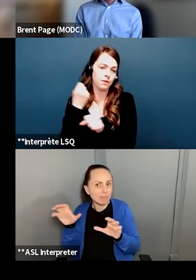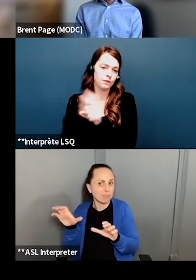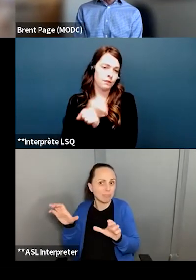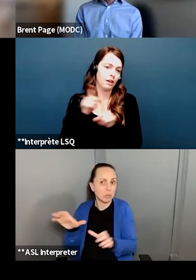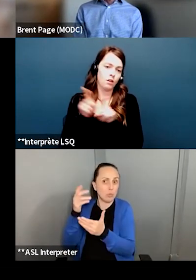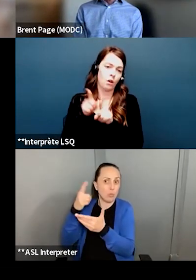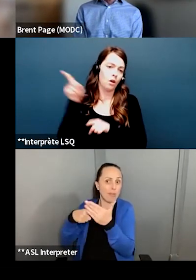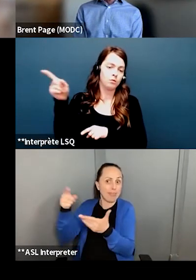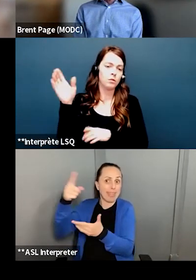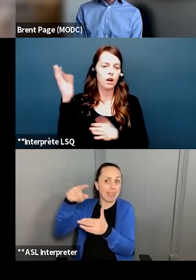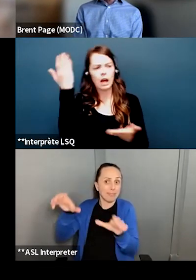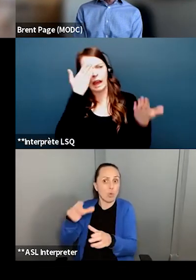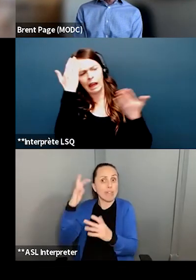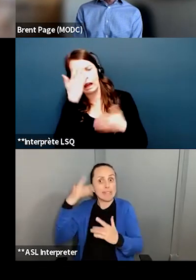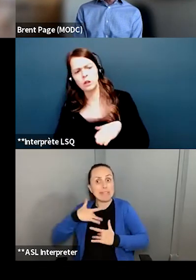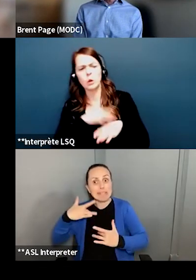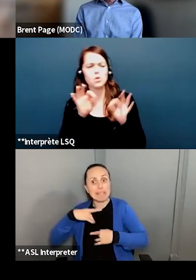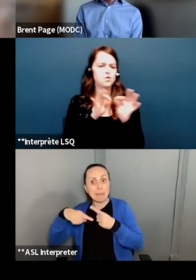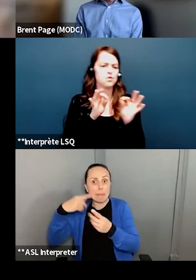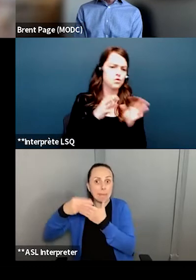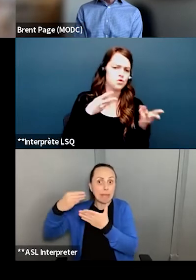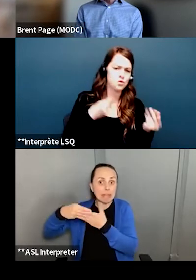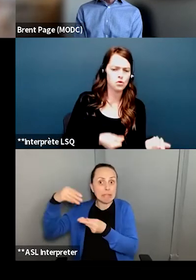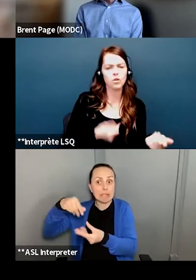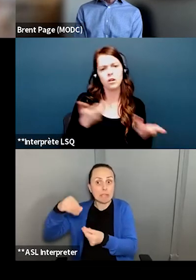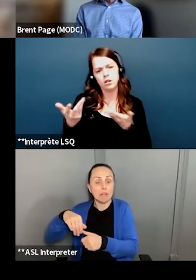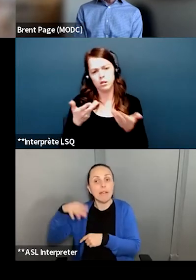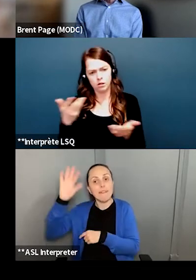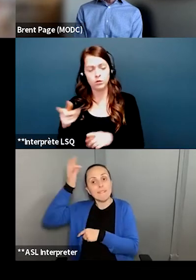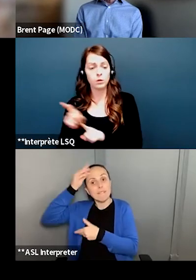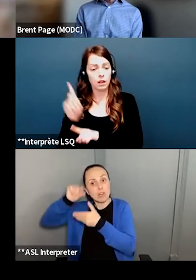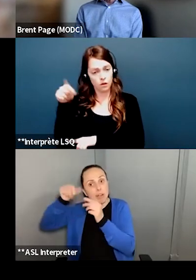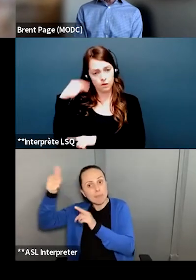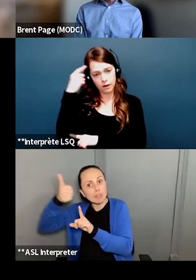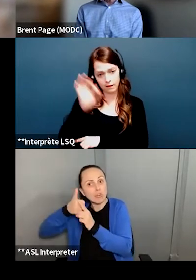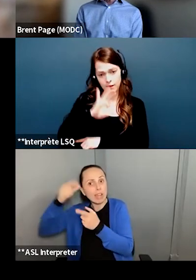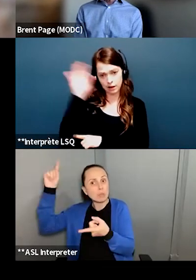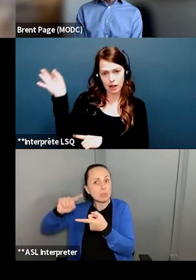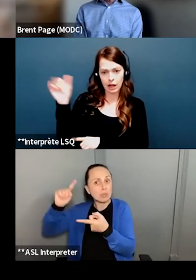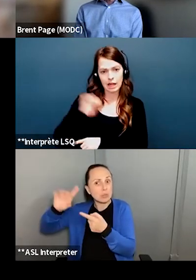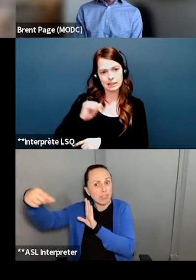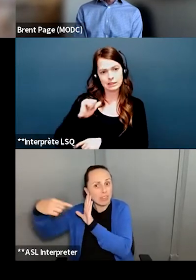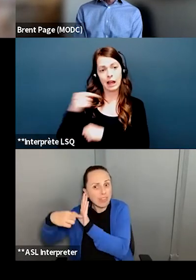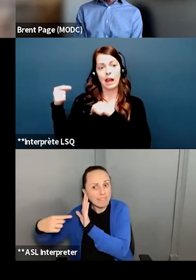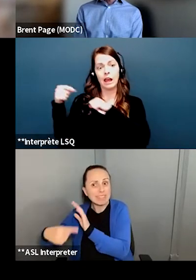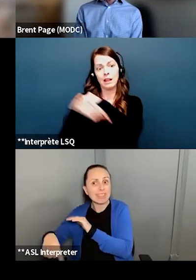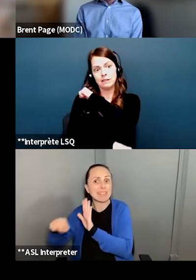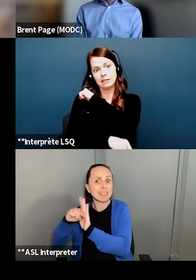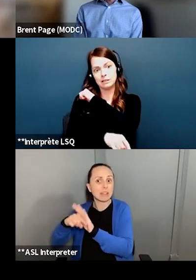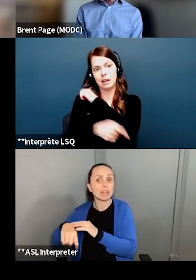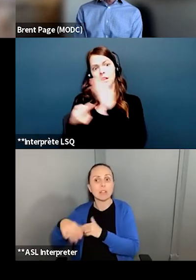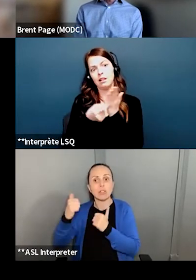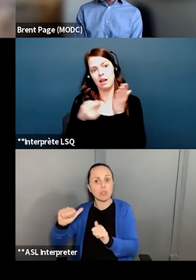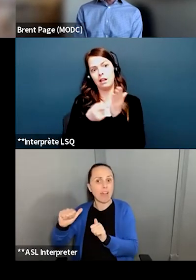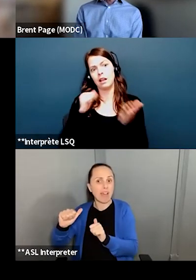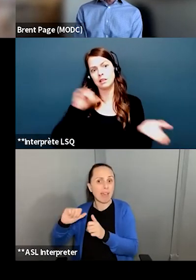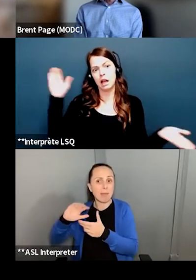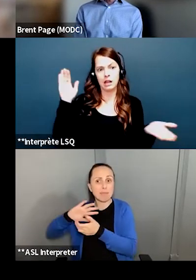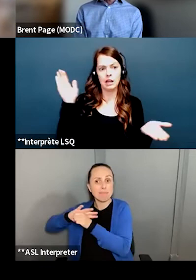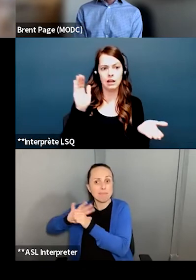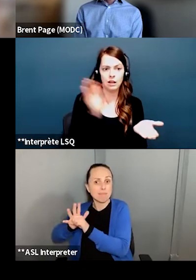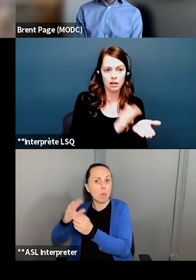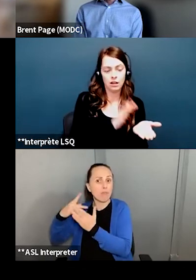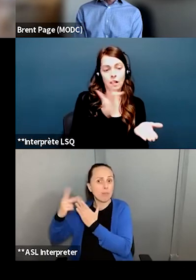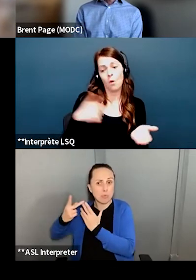always worry about costs. And we're seeing a federal government that's trying to reduce their deficit, trying to retreat from a lot of the pandemic